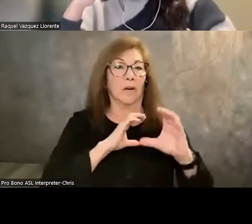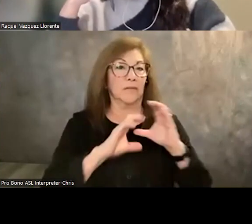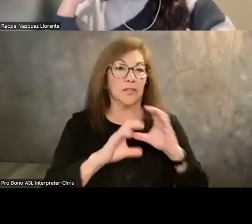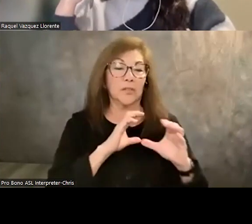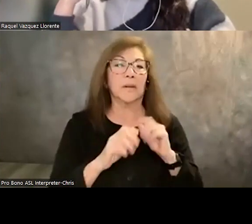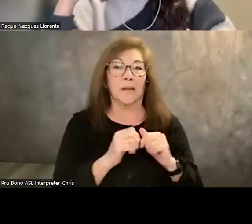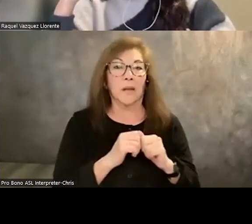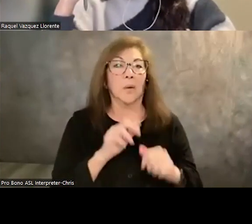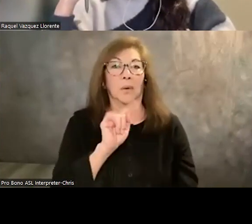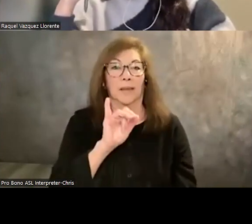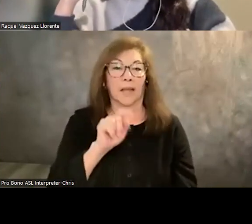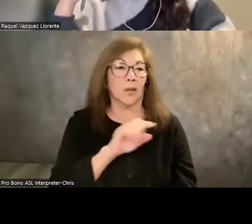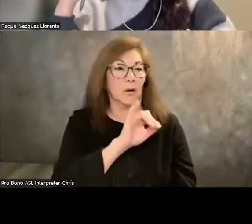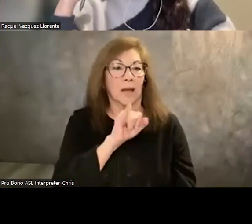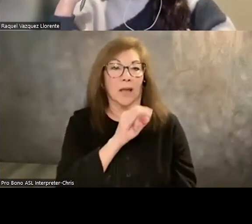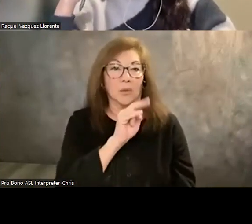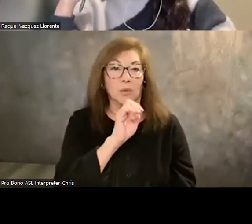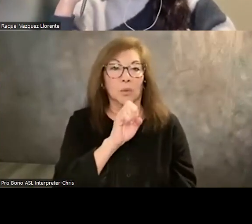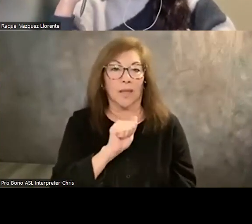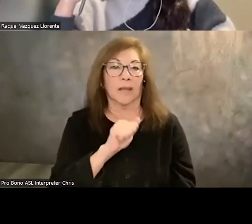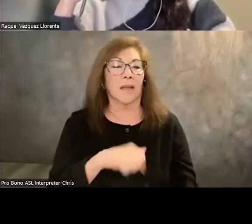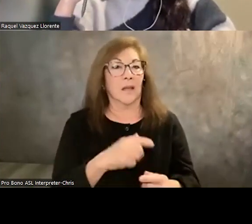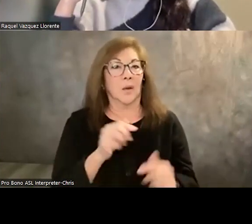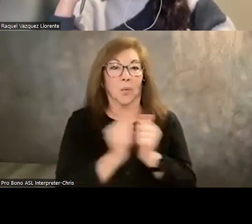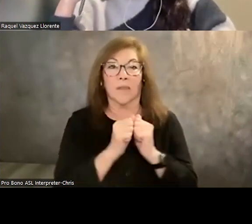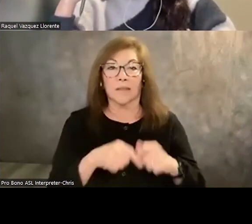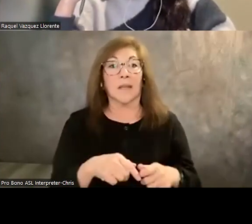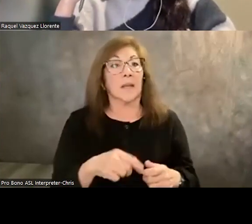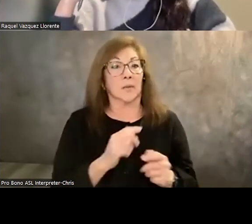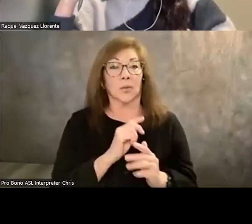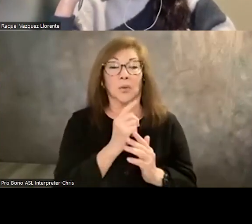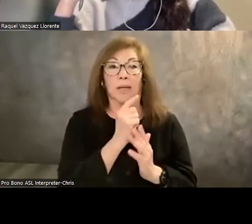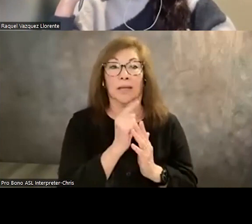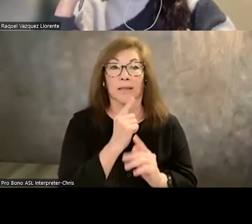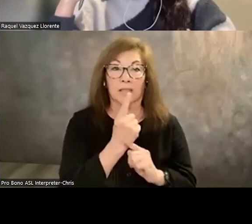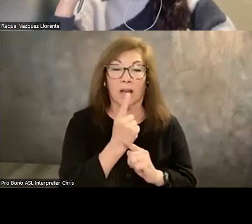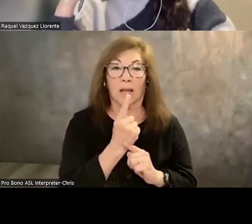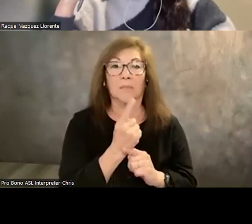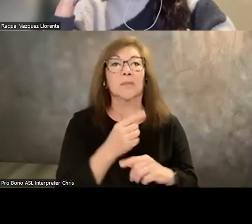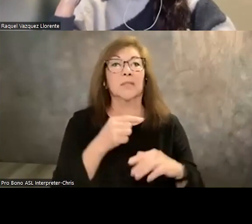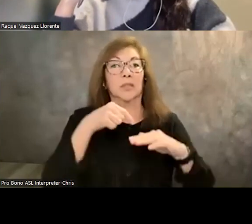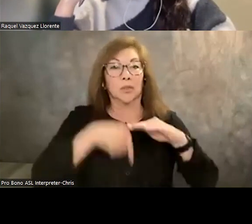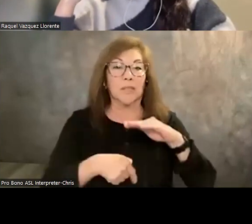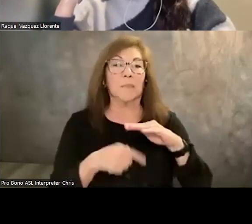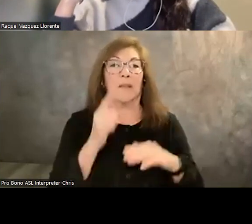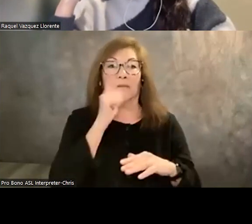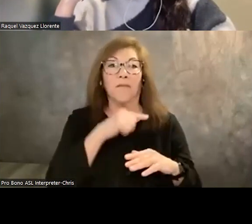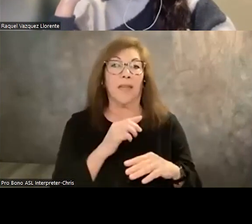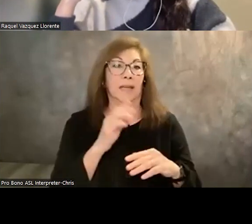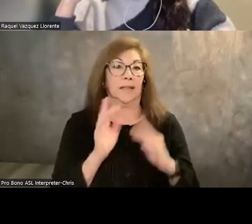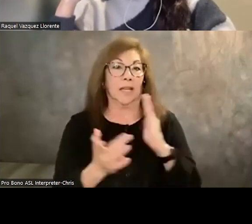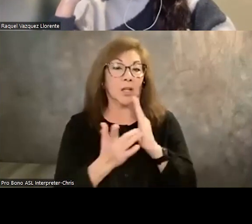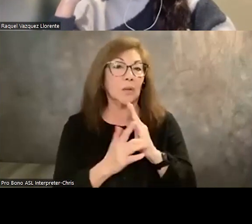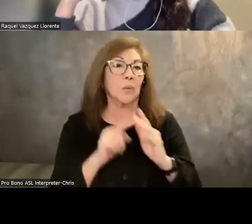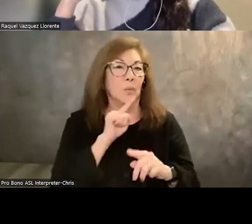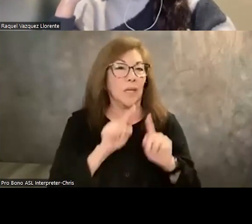had a detailed conversation with Taylor and Julia about this, because at the time that we decided to use deepfake technology, it did not have the capacity that it does now. We took a kind of